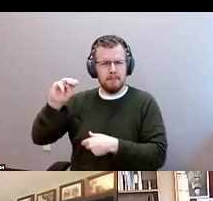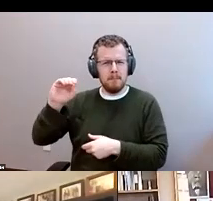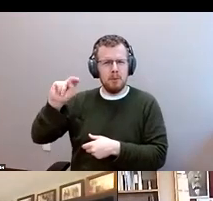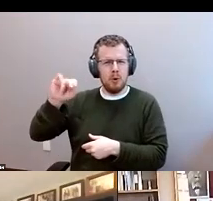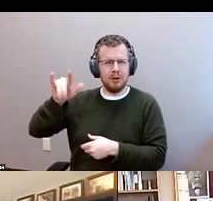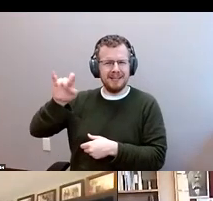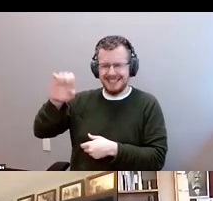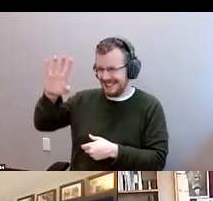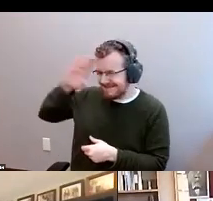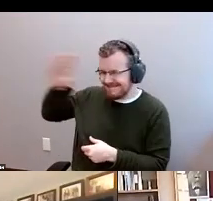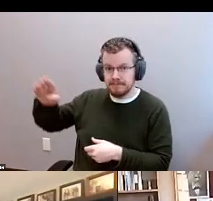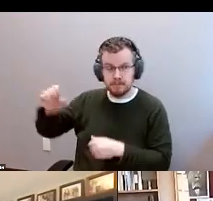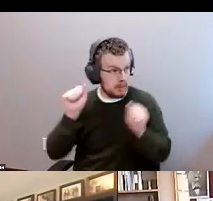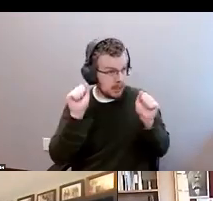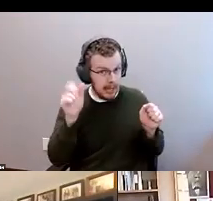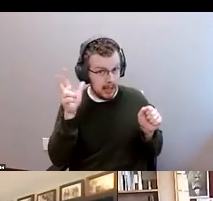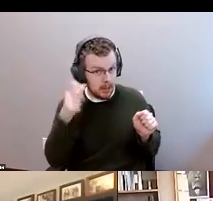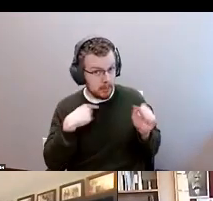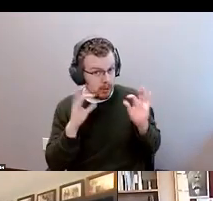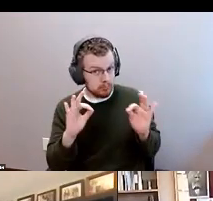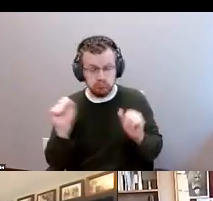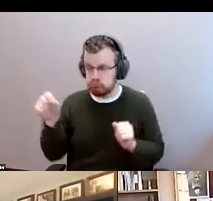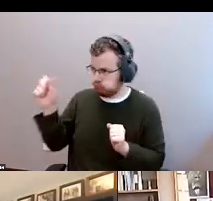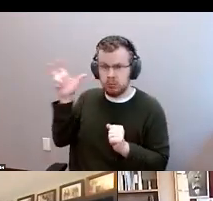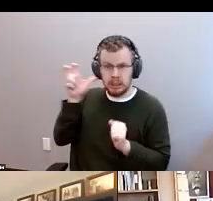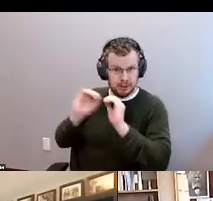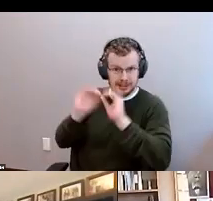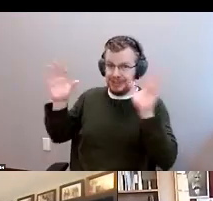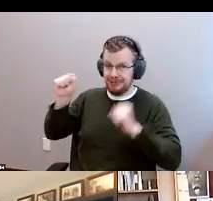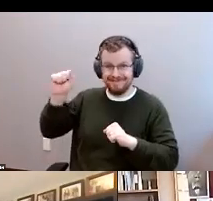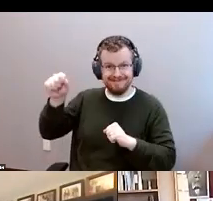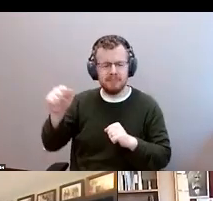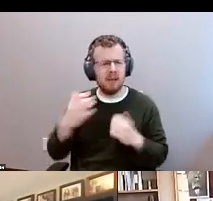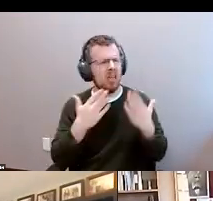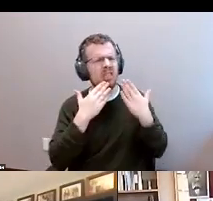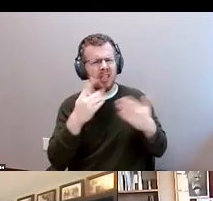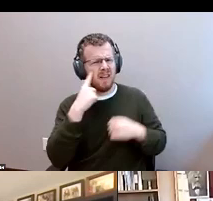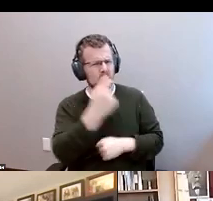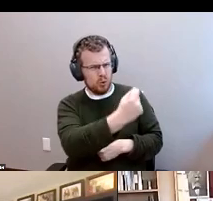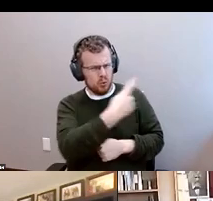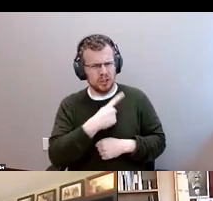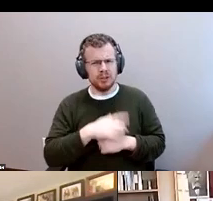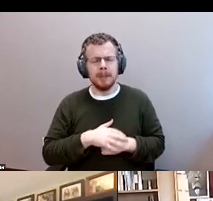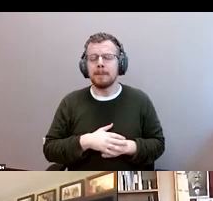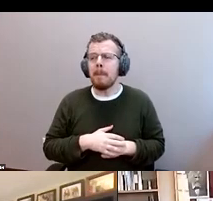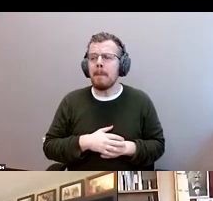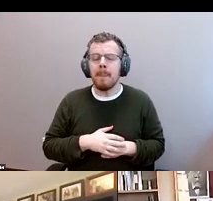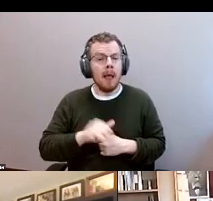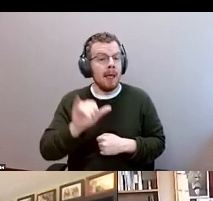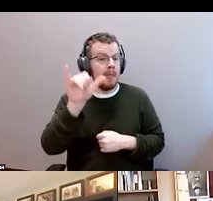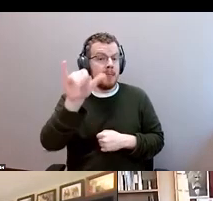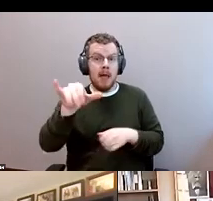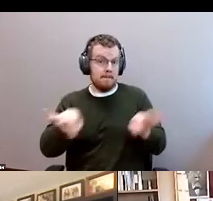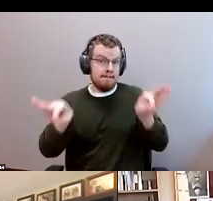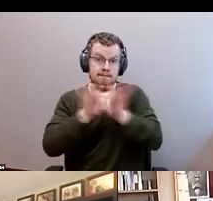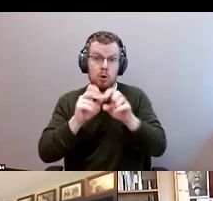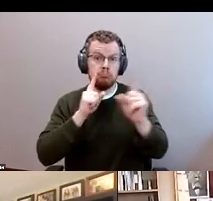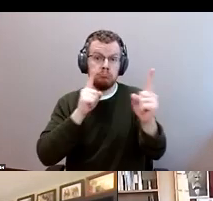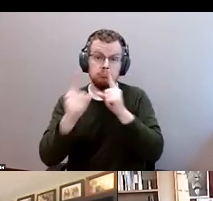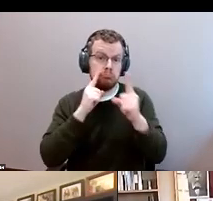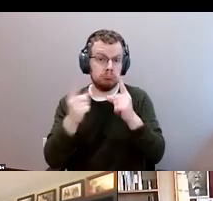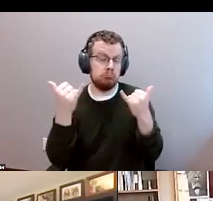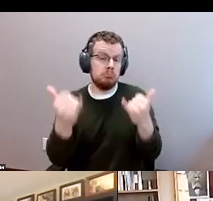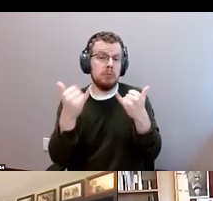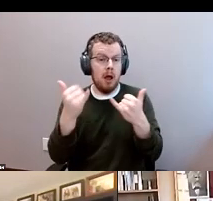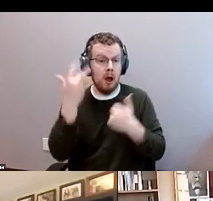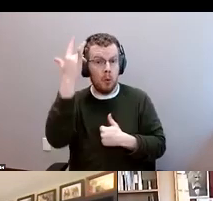you. Can you hear me okay? You're perfect. Thank you. Thank you for this question. It's important to have this conversation now for all of the reasons